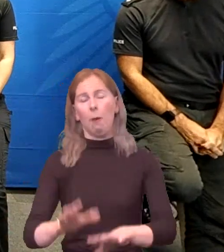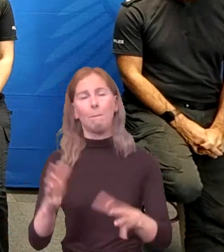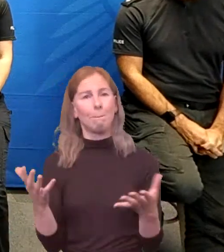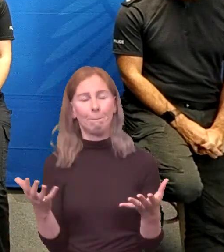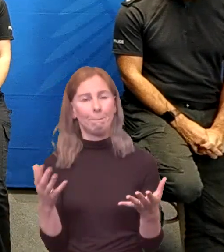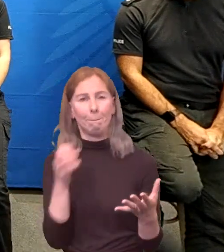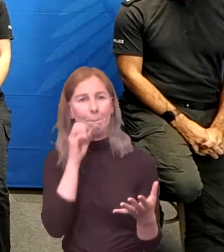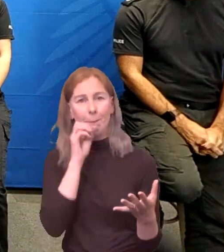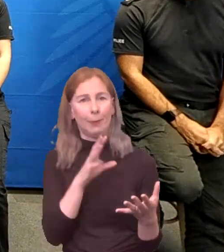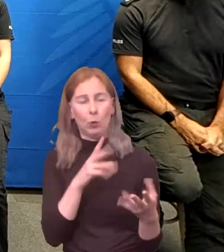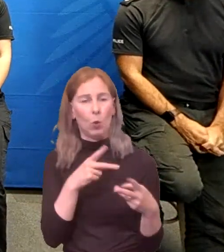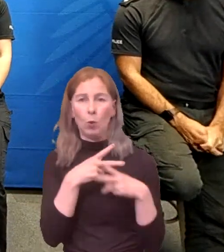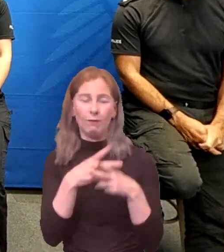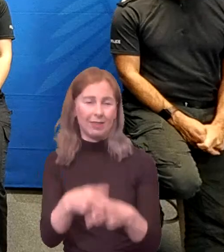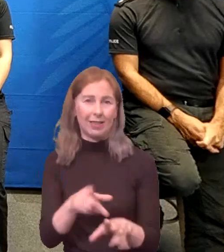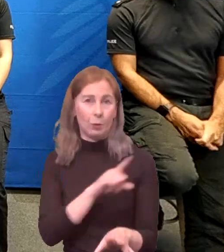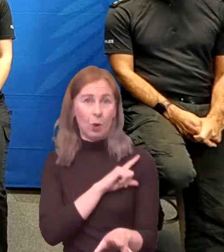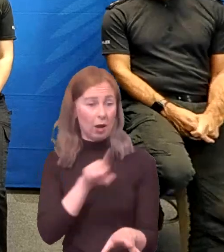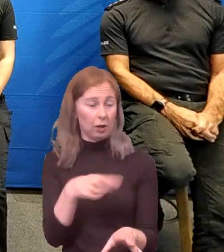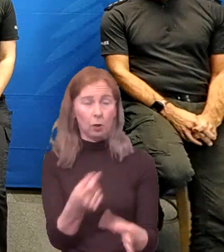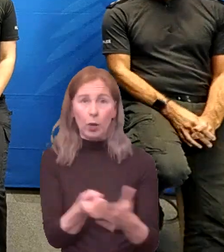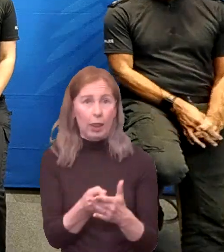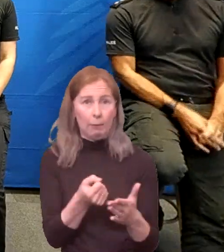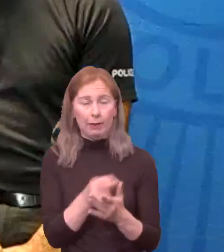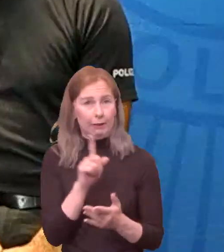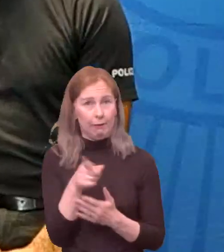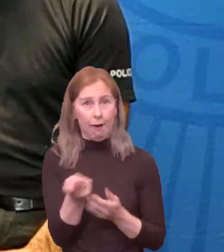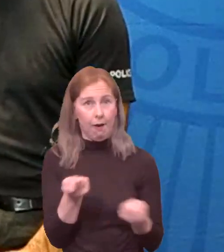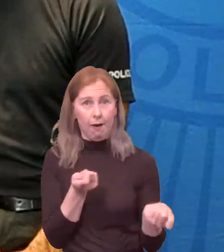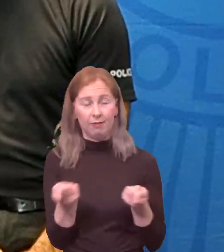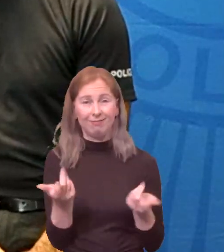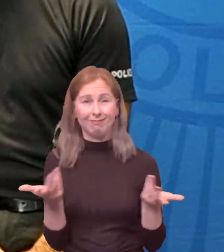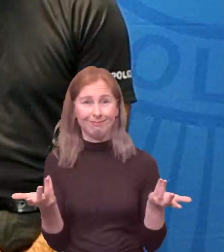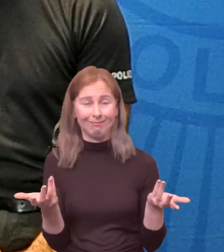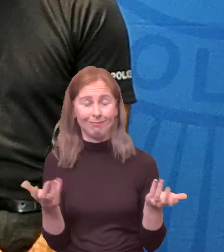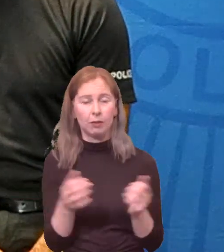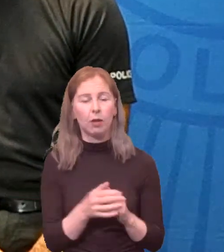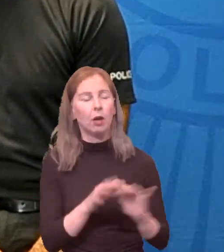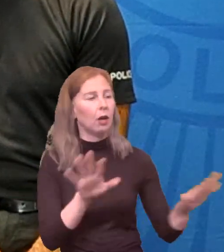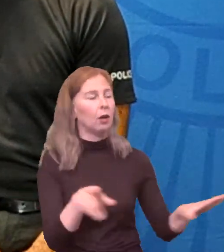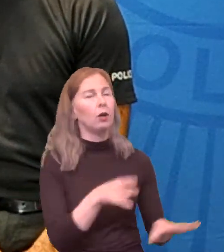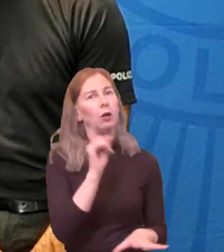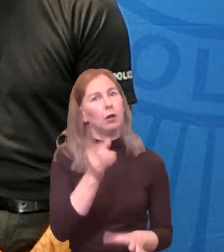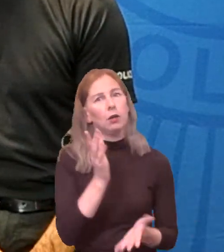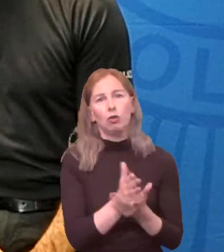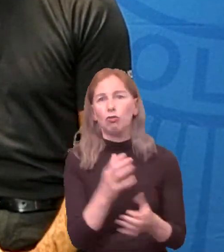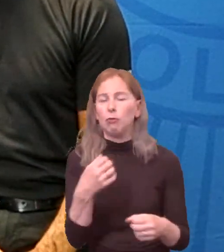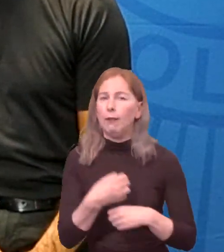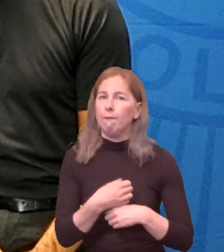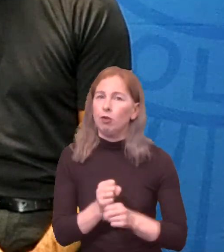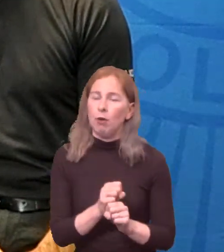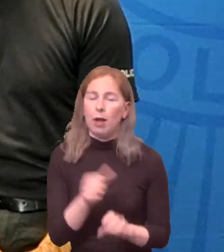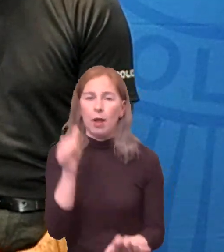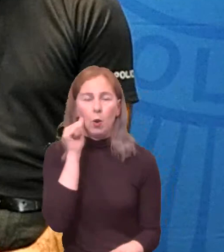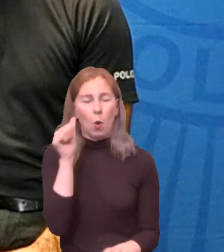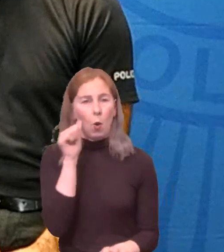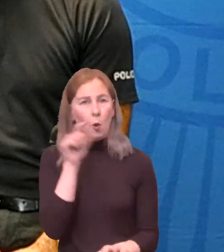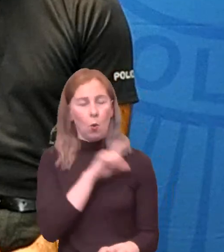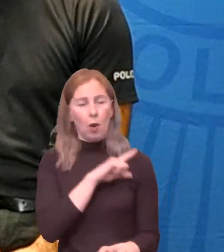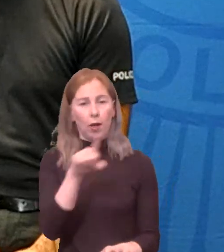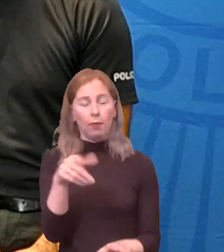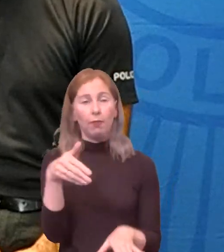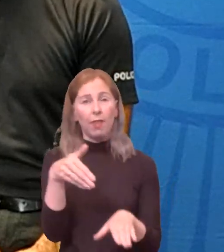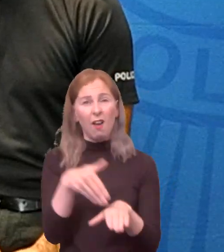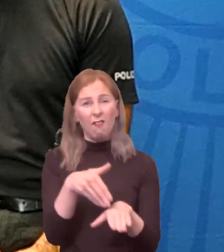know it's something that you have experience with. Really frustrating, and the impact of fly tipping on a landowner